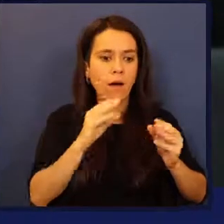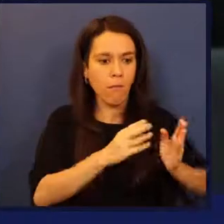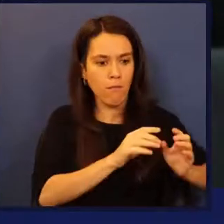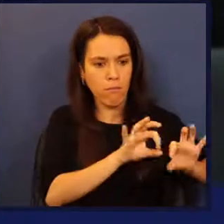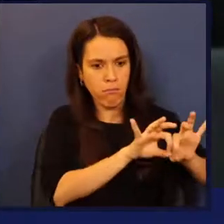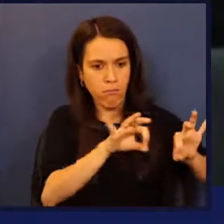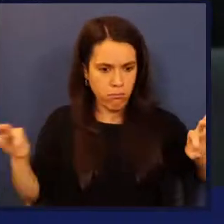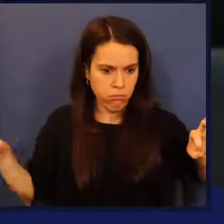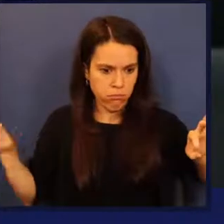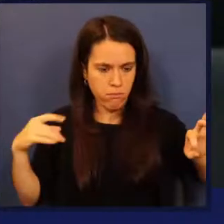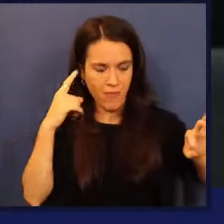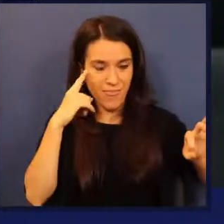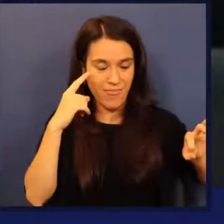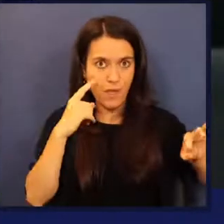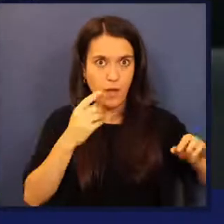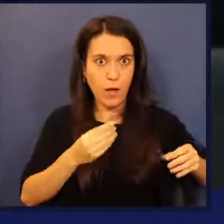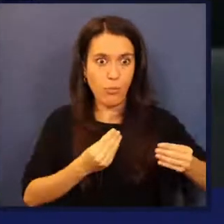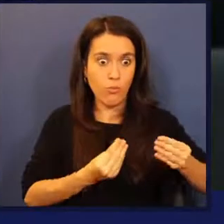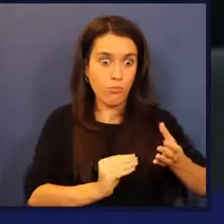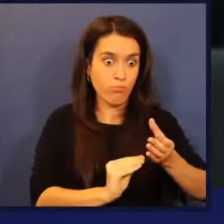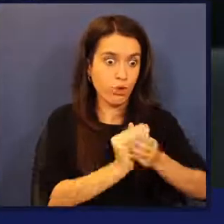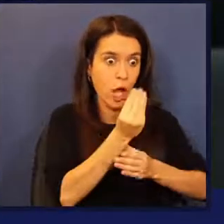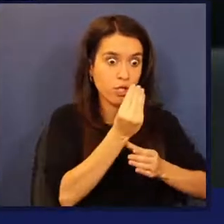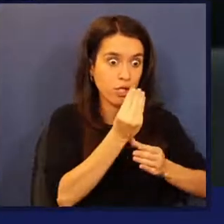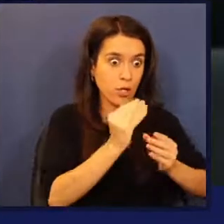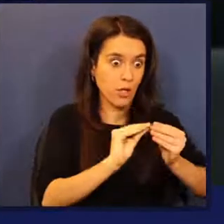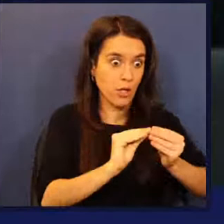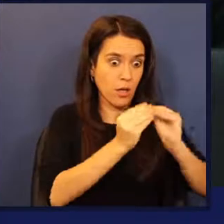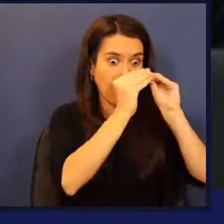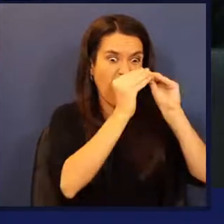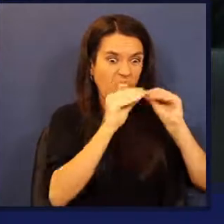we've used for training. Is there anything we can do about that actually?